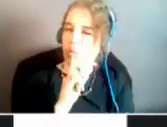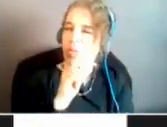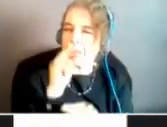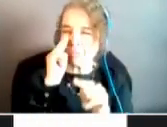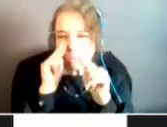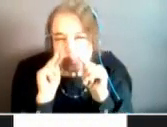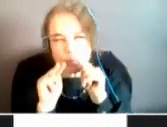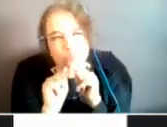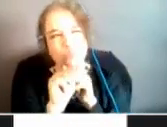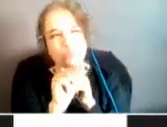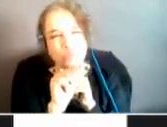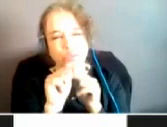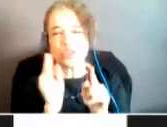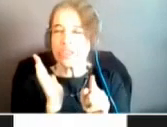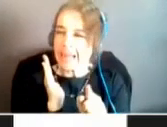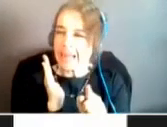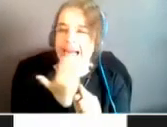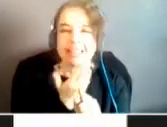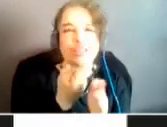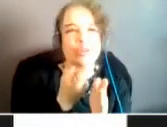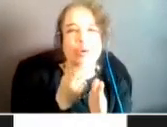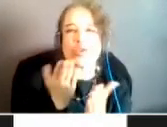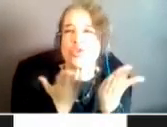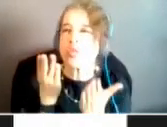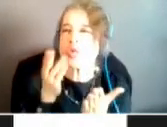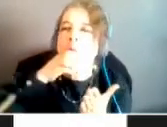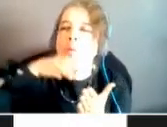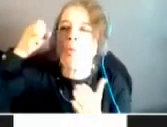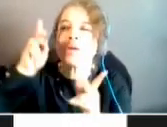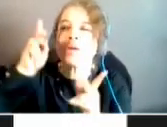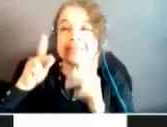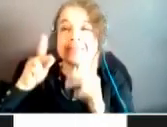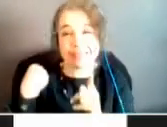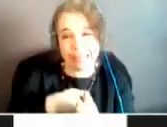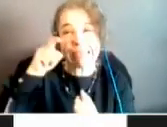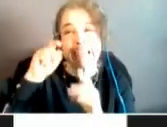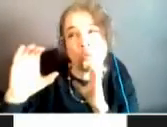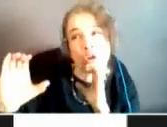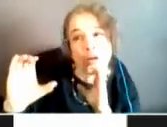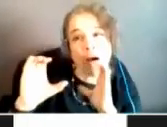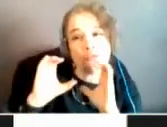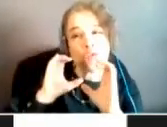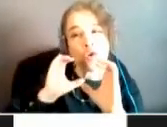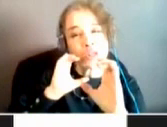look at our outreach with older people, and we really need to have conversations, you know, about